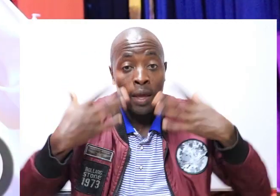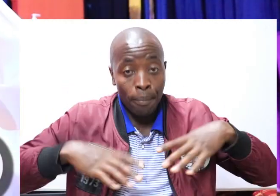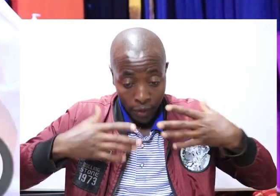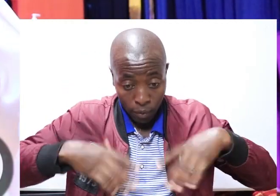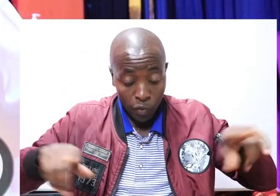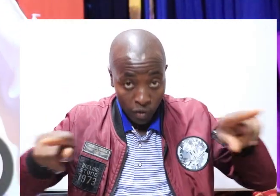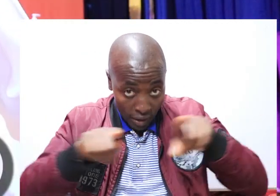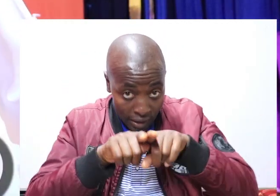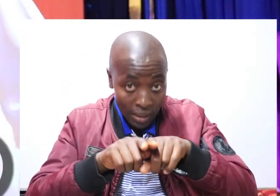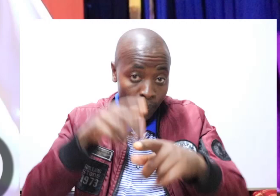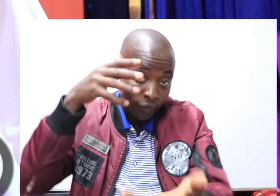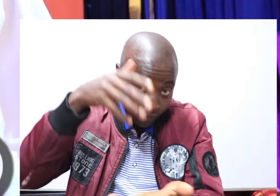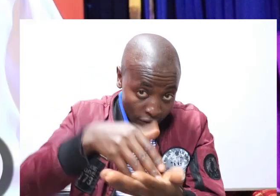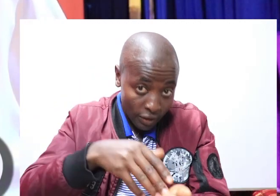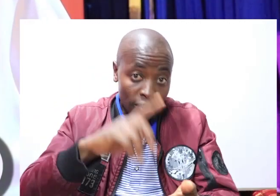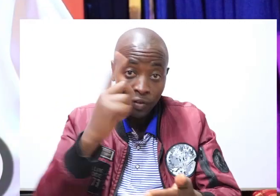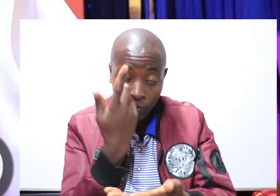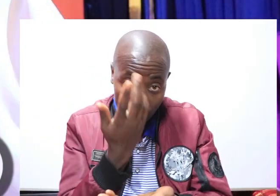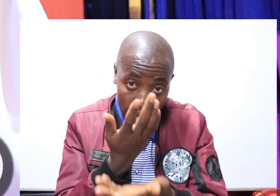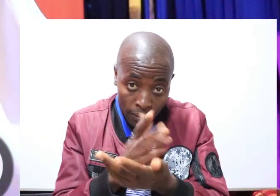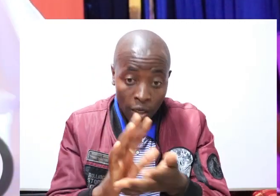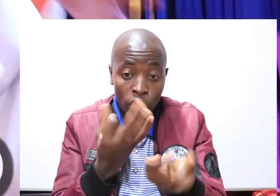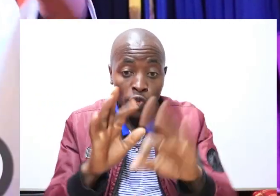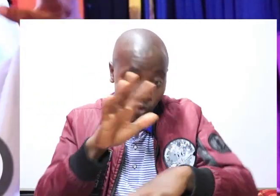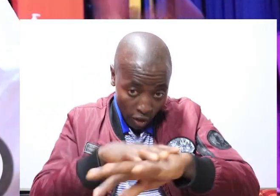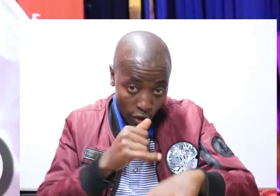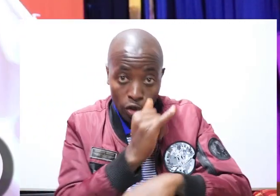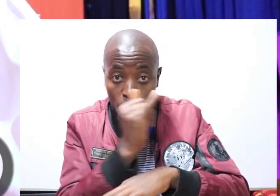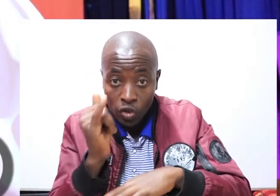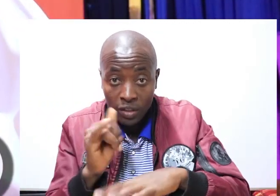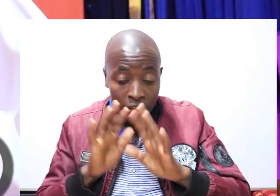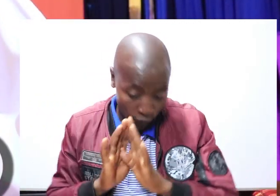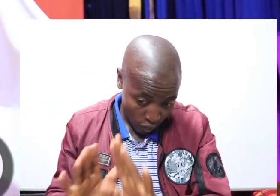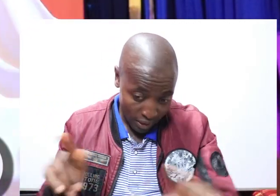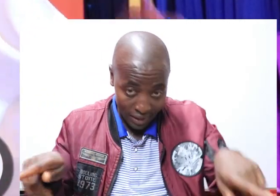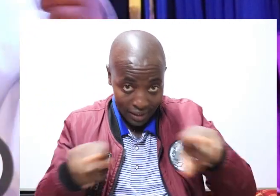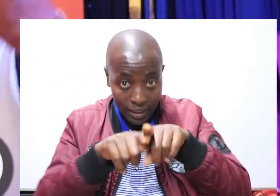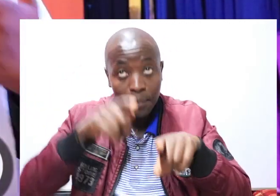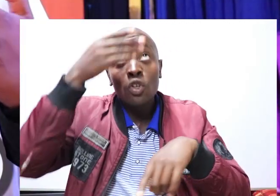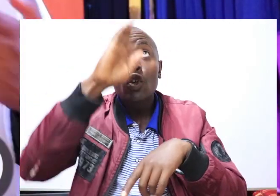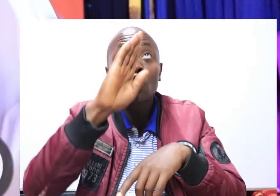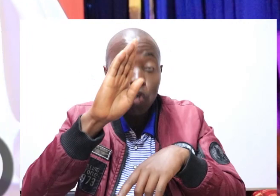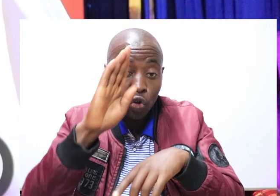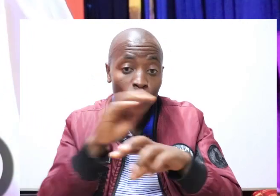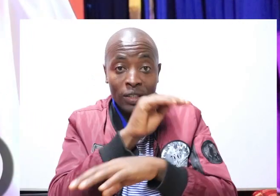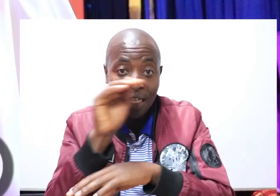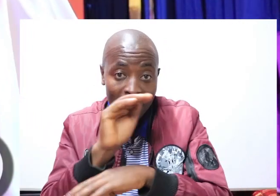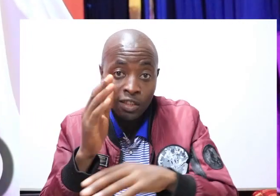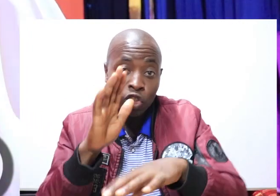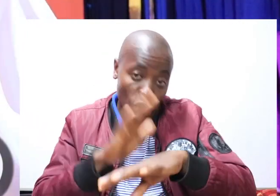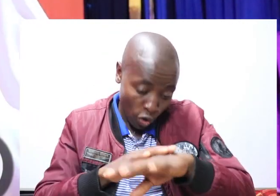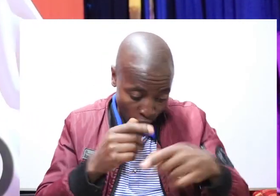And even though at the first phase of his calling, he refused the same, God was still pegging upon his